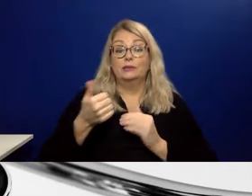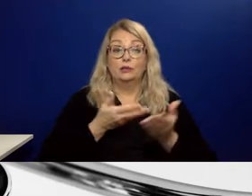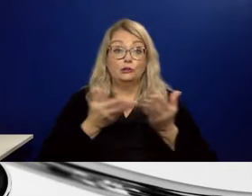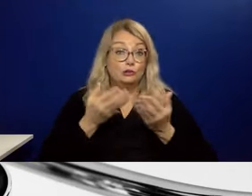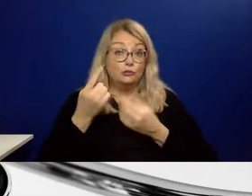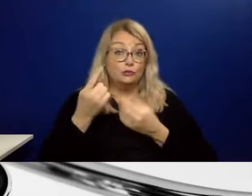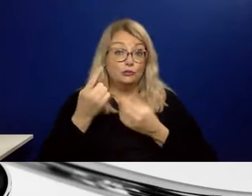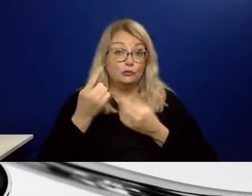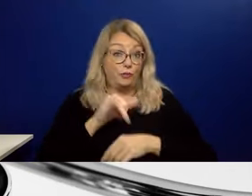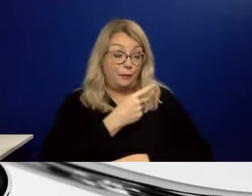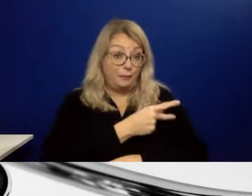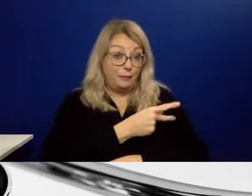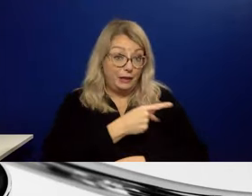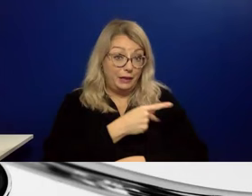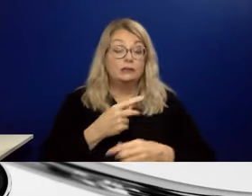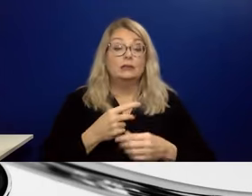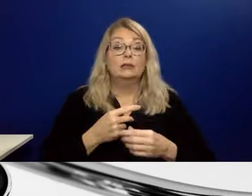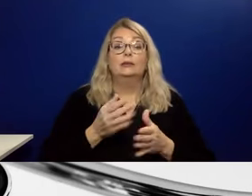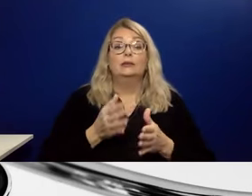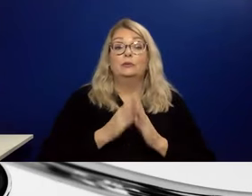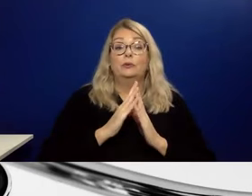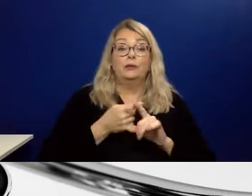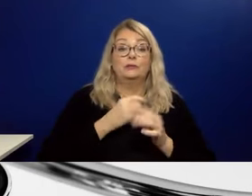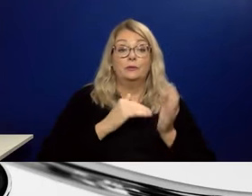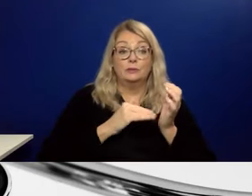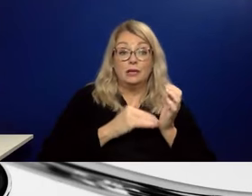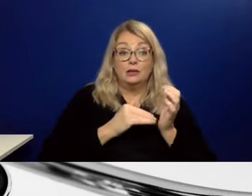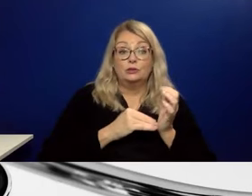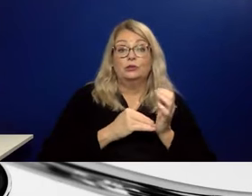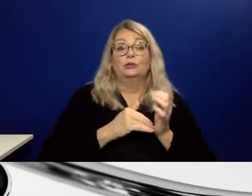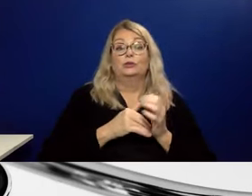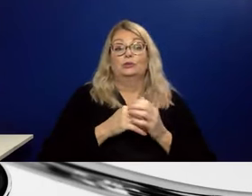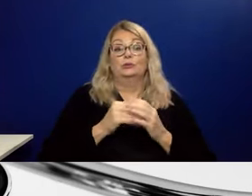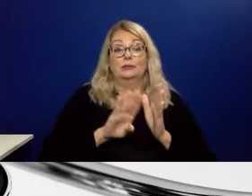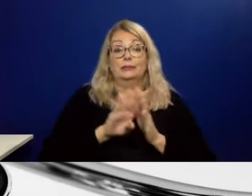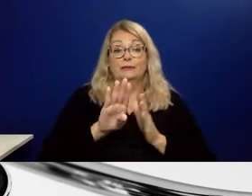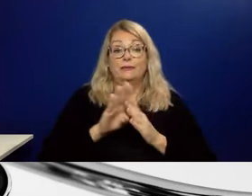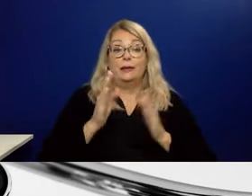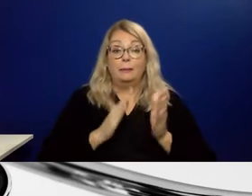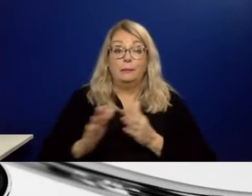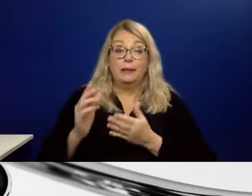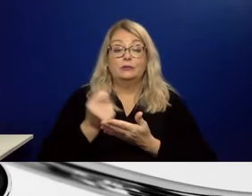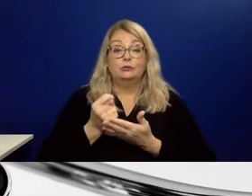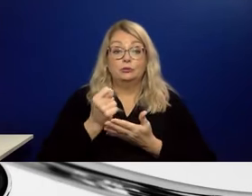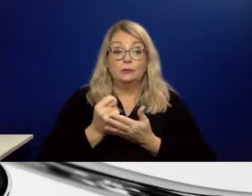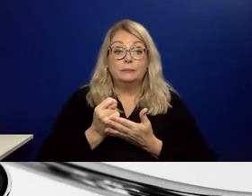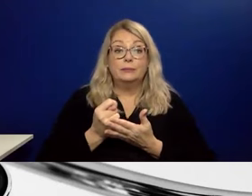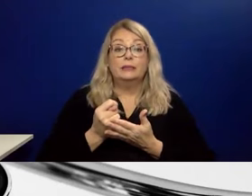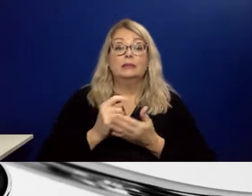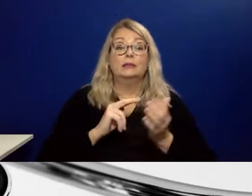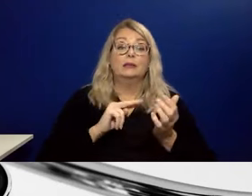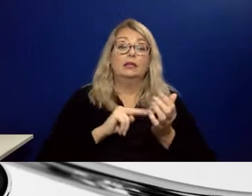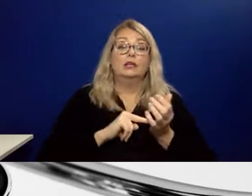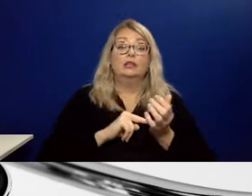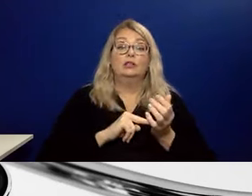physical therapist, right? Develop a plan of treatment. They're often the first to encounter the patient in what is perceived as